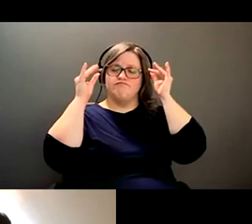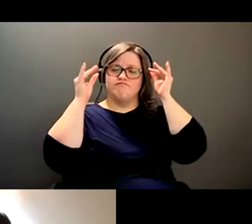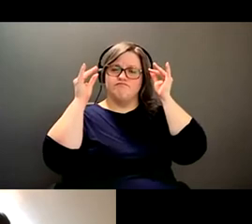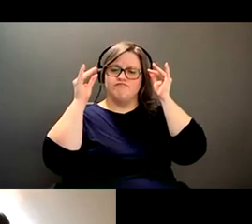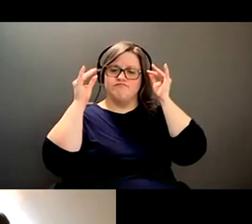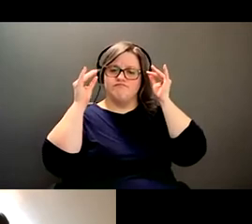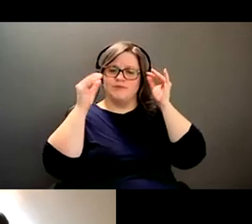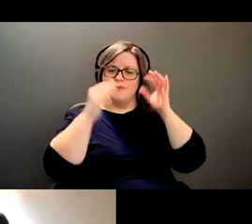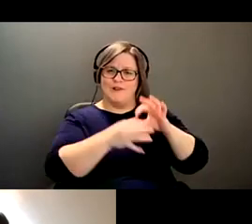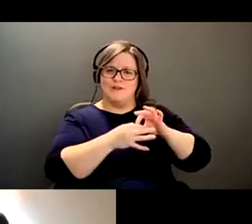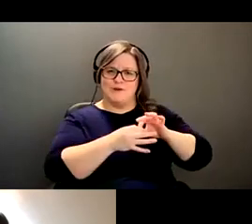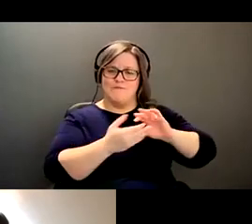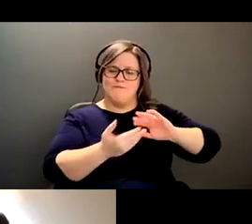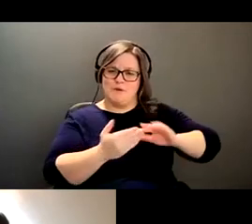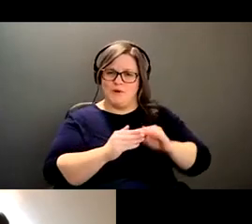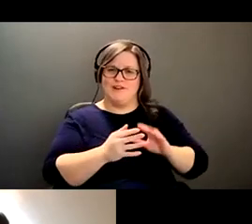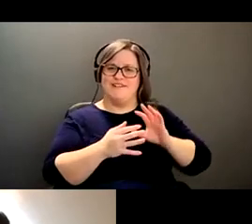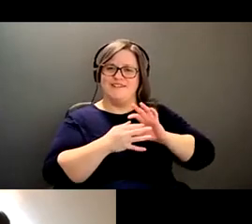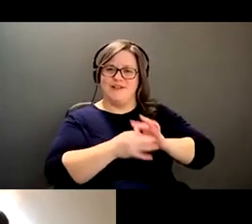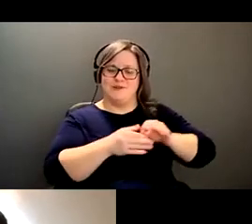the community as well. So